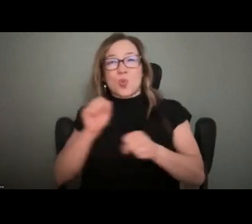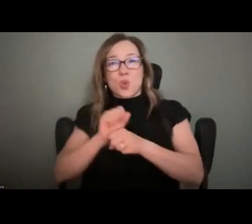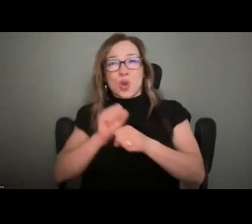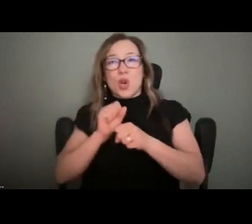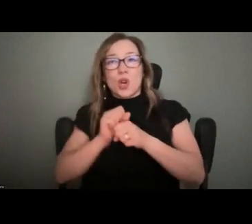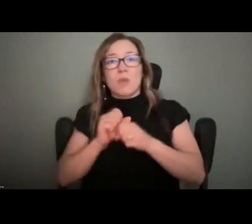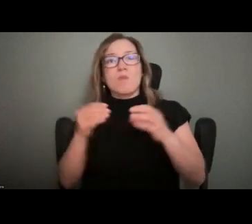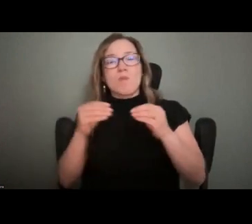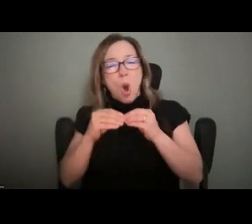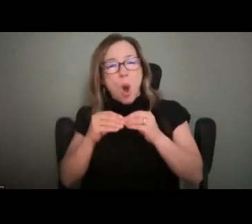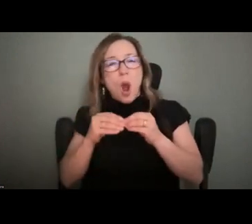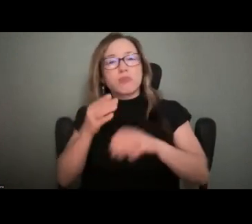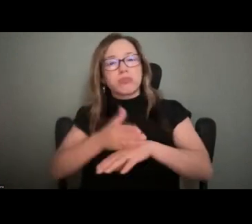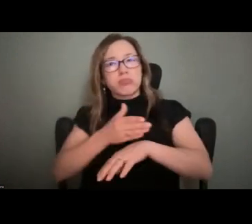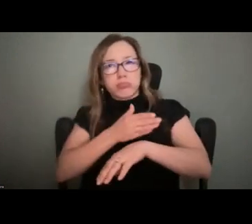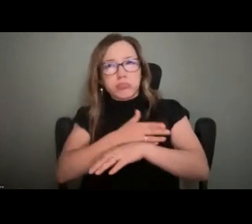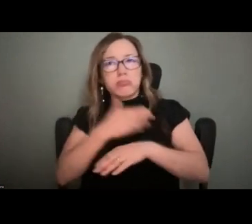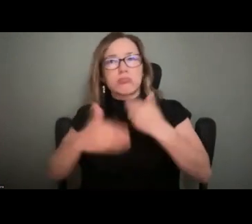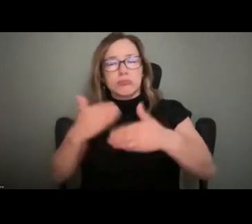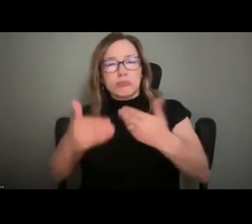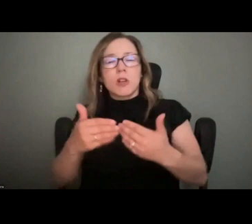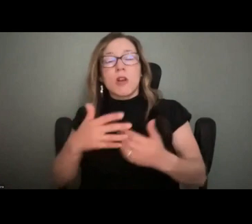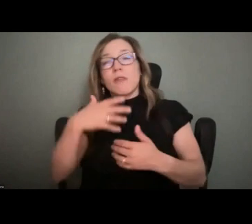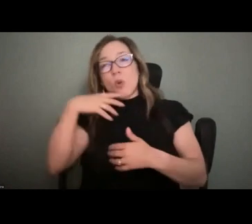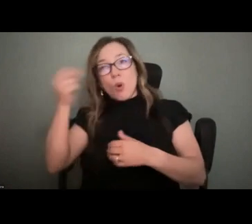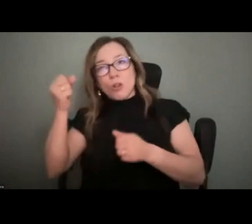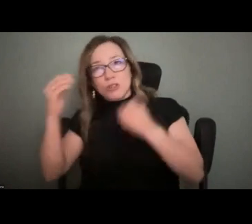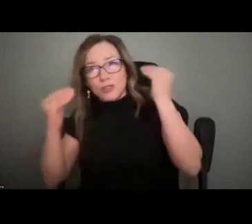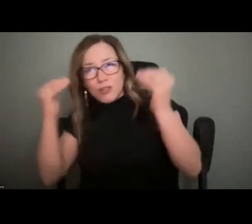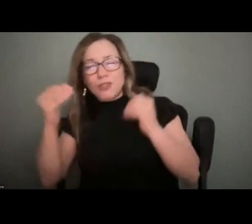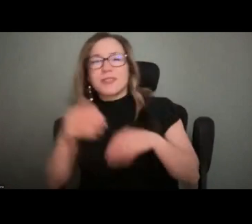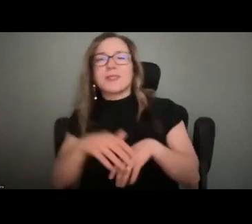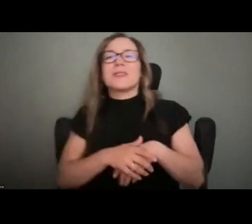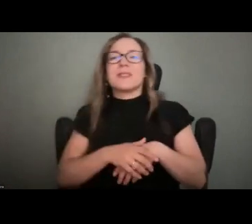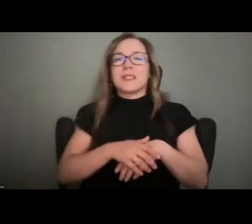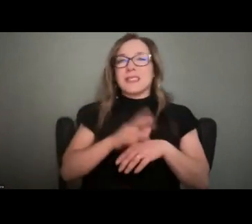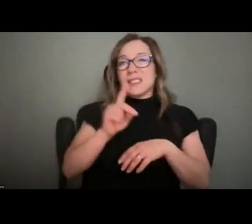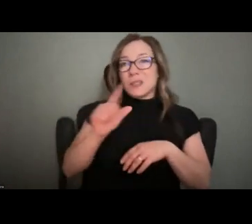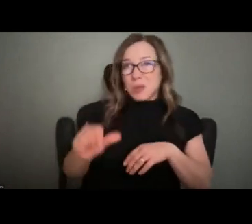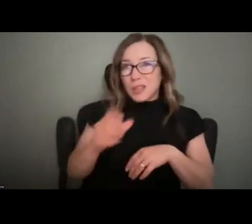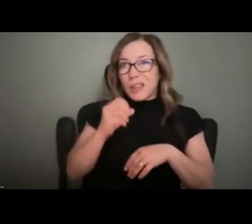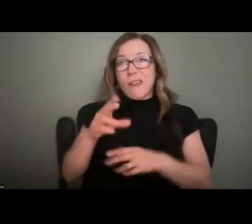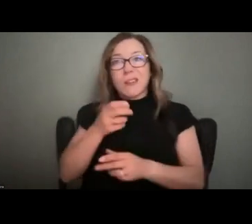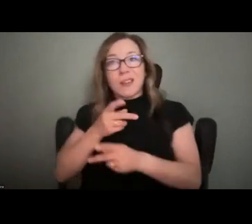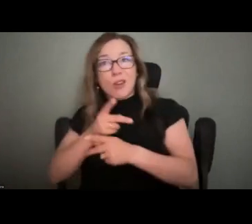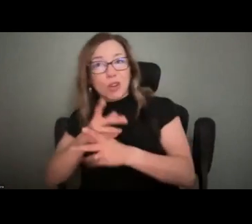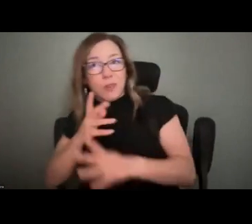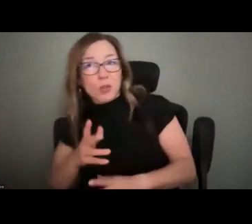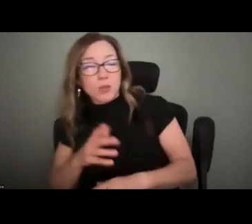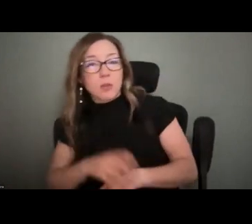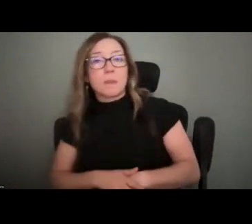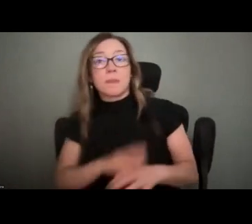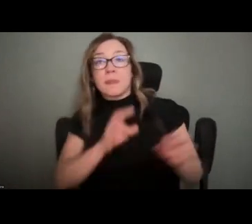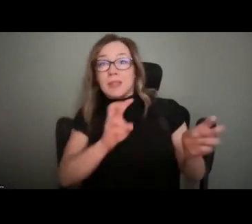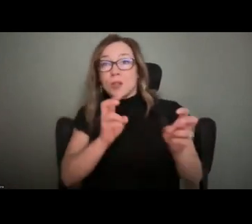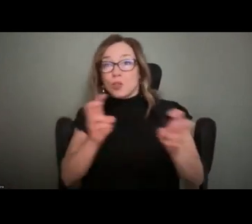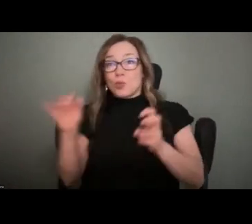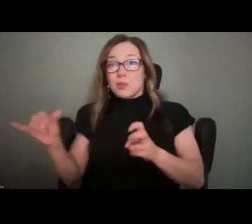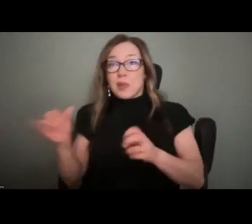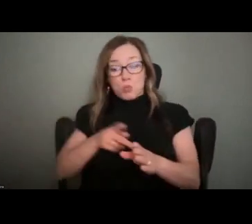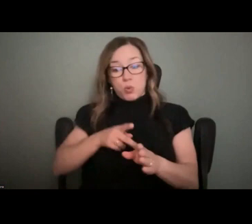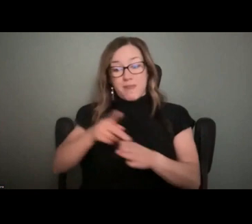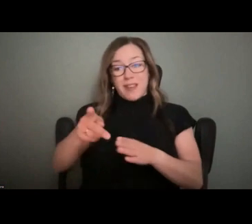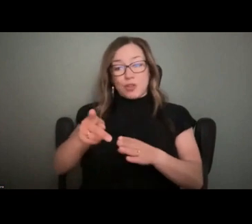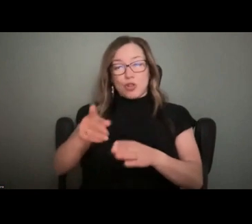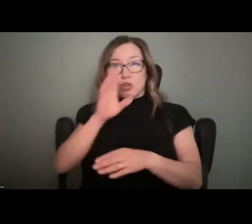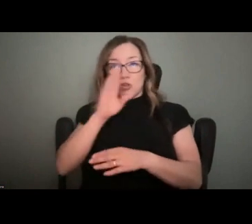the needs of older adults, people with disabilities, and caregivers. Issues such as the role of professional